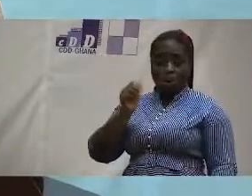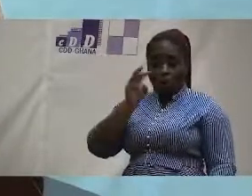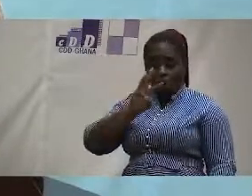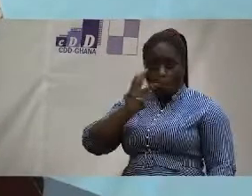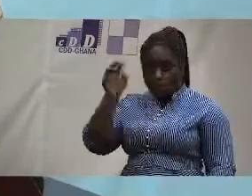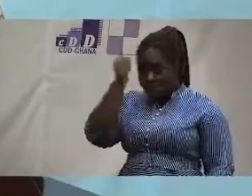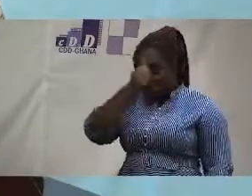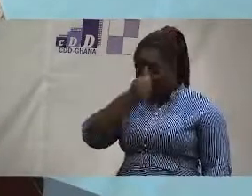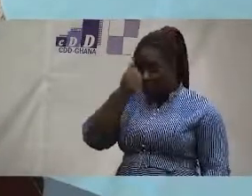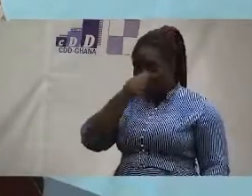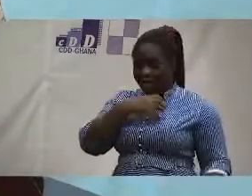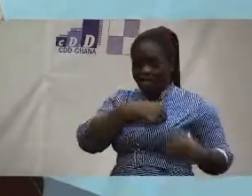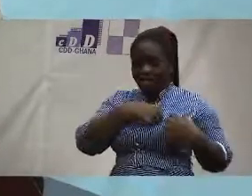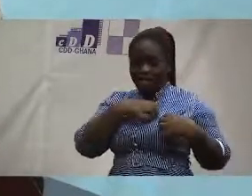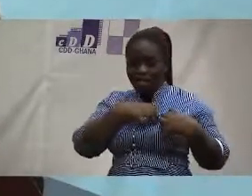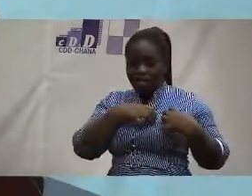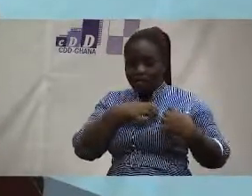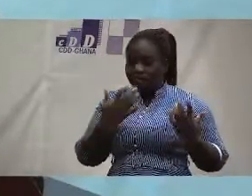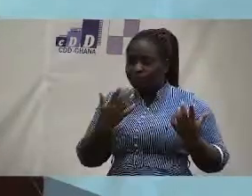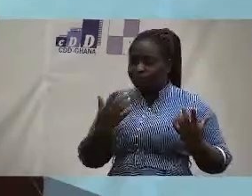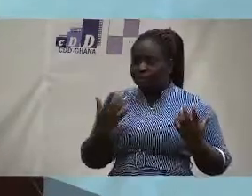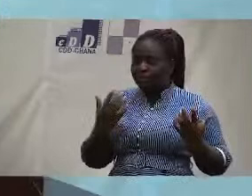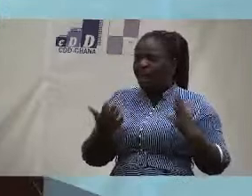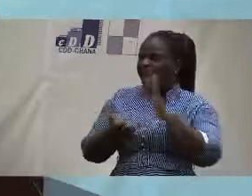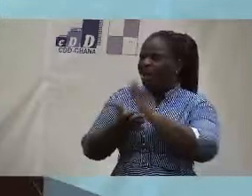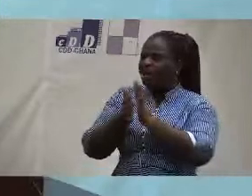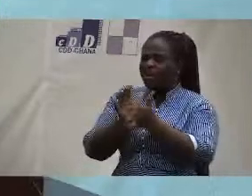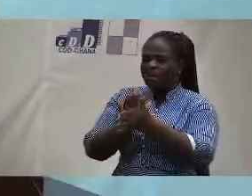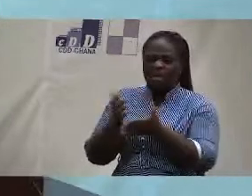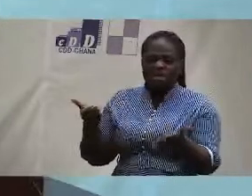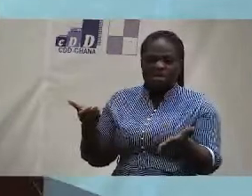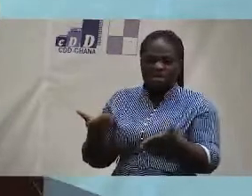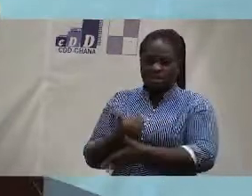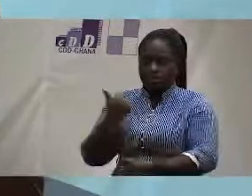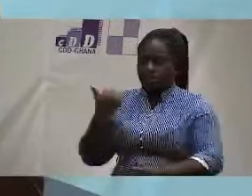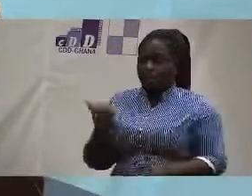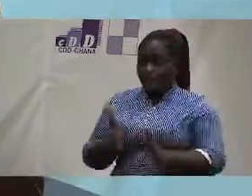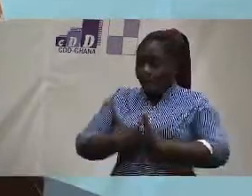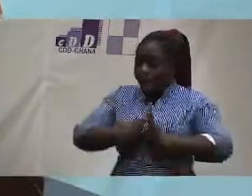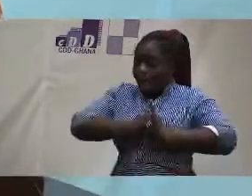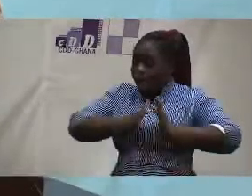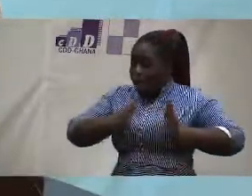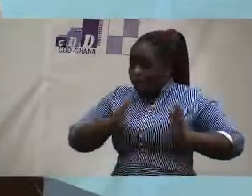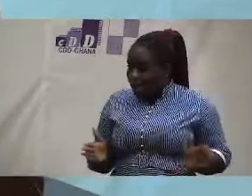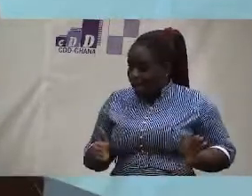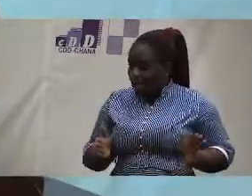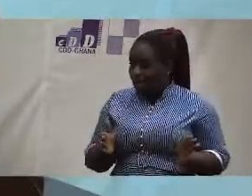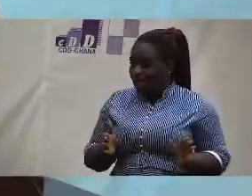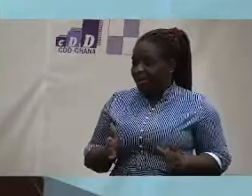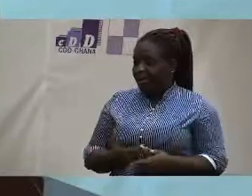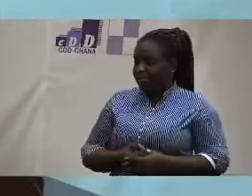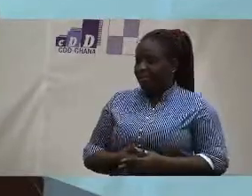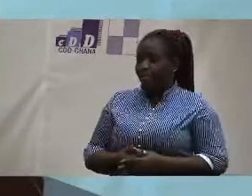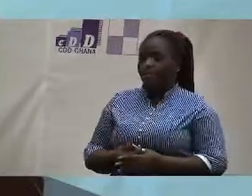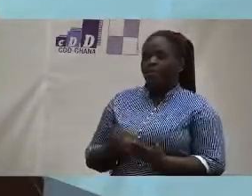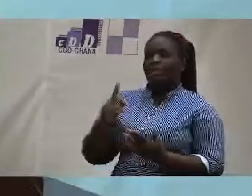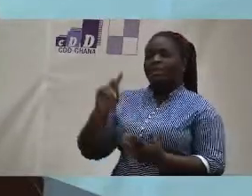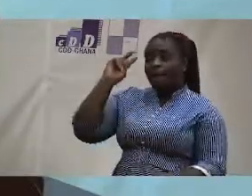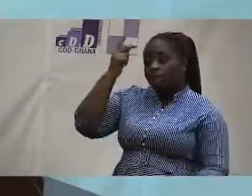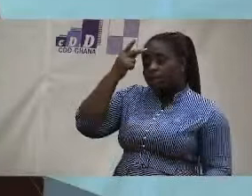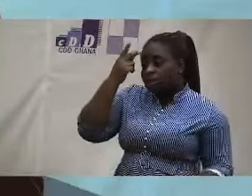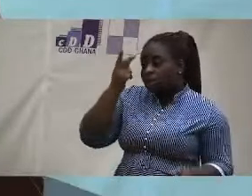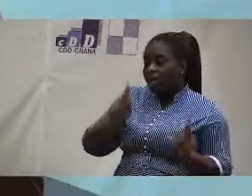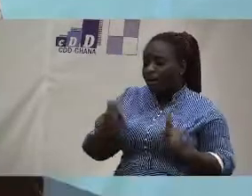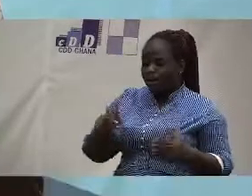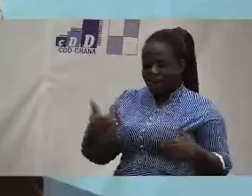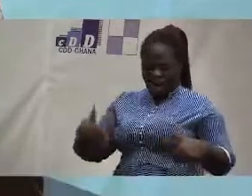are the grievance-driven groups, which are becoming new and bigger, really, now. They are political actors,